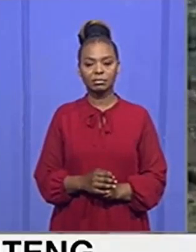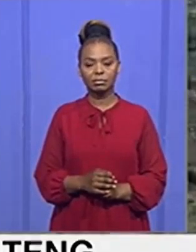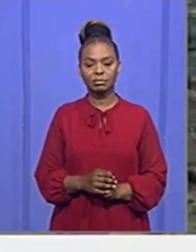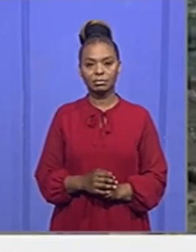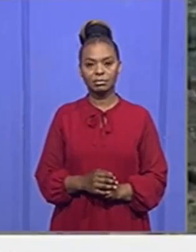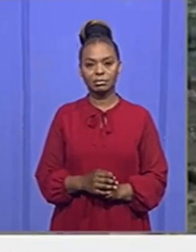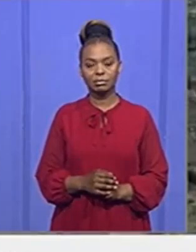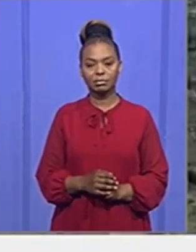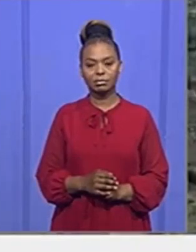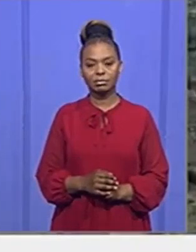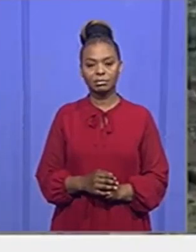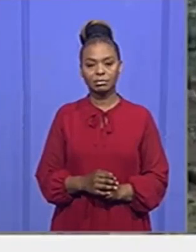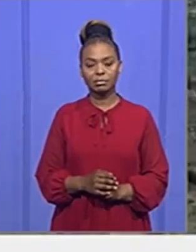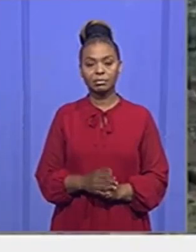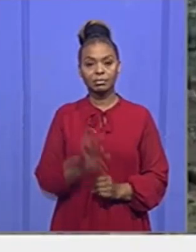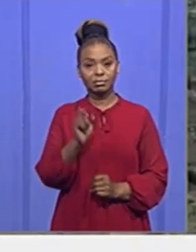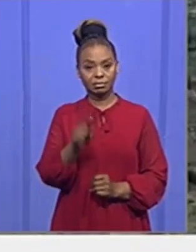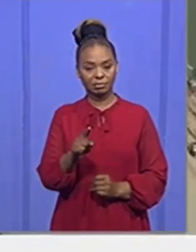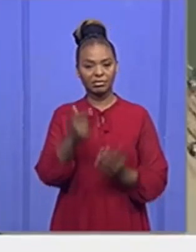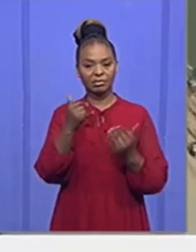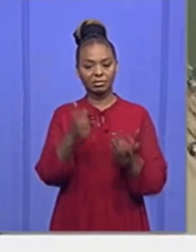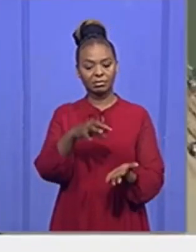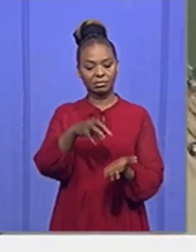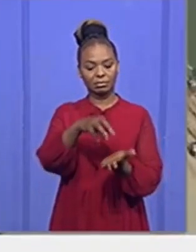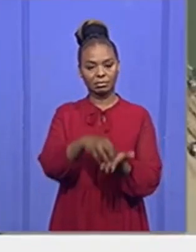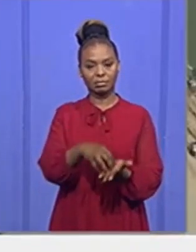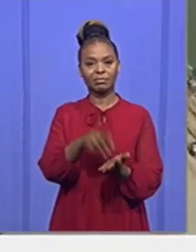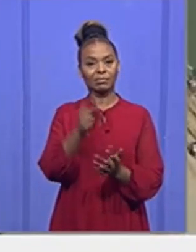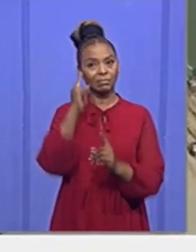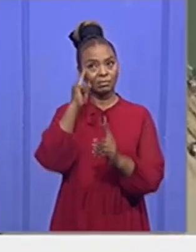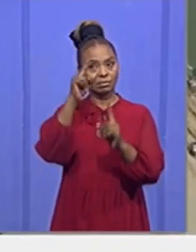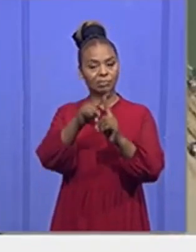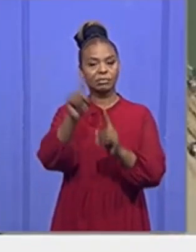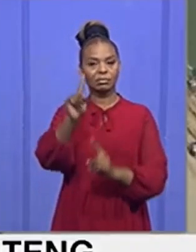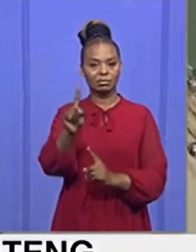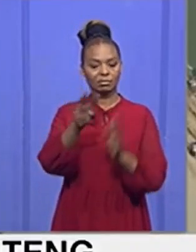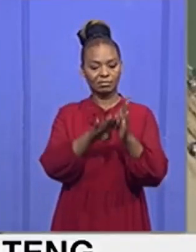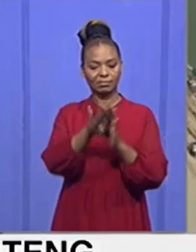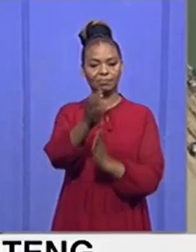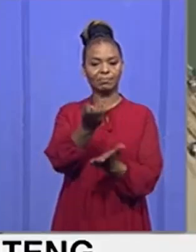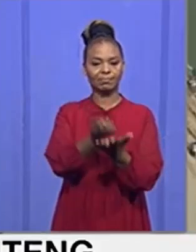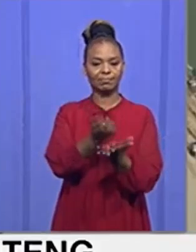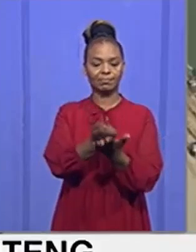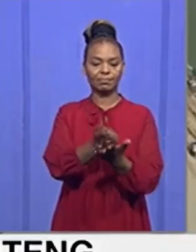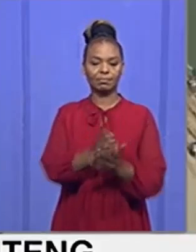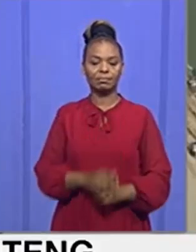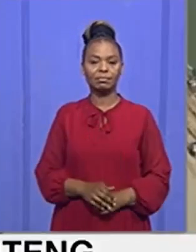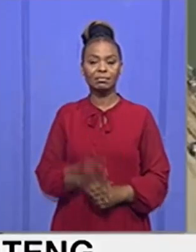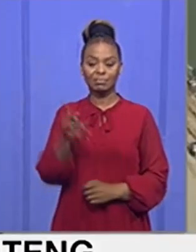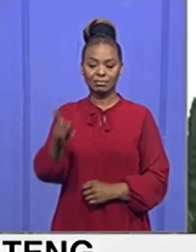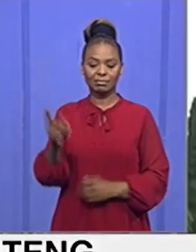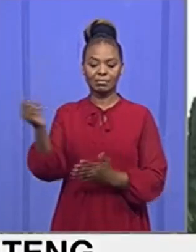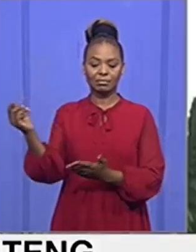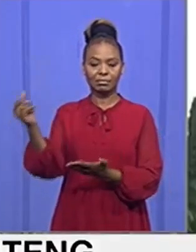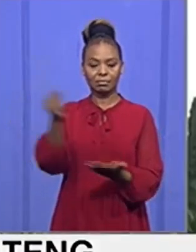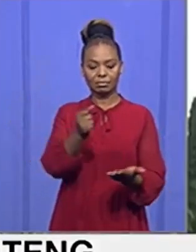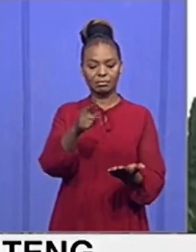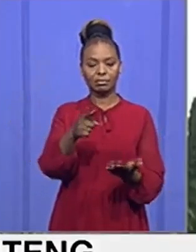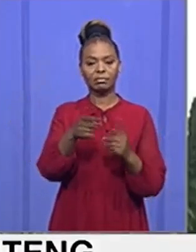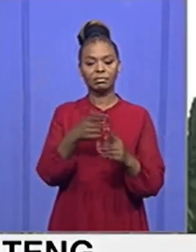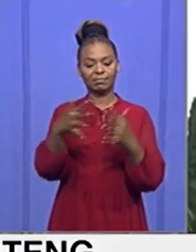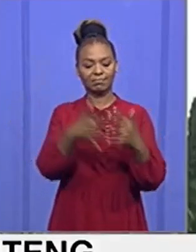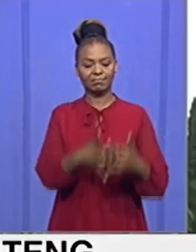Tsepamo eno e beilwe mo go godiseng ikonomi ya Machabeng. Peeletso e e tswang kwa dinageng tse di kopaneng tsa Amerika e baya masepala